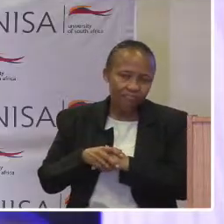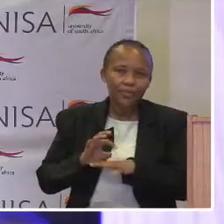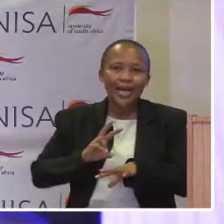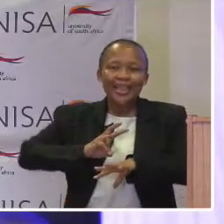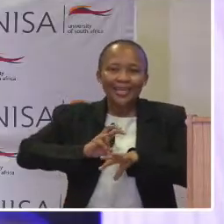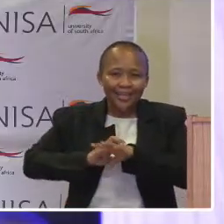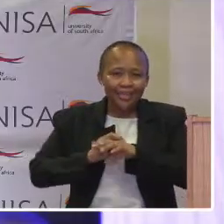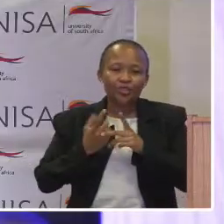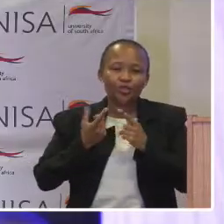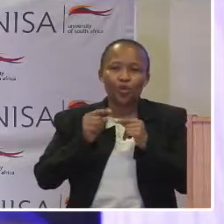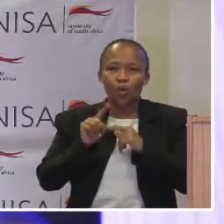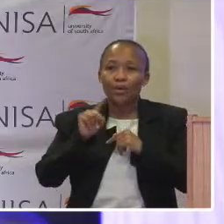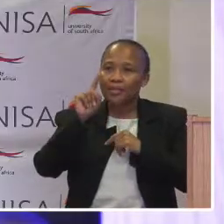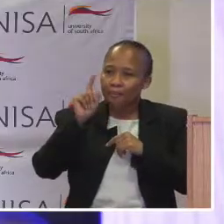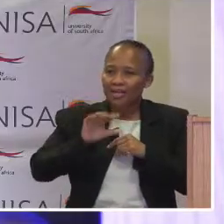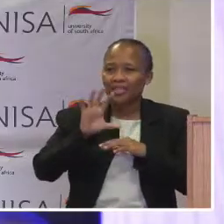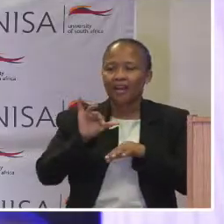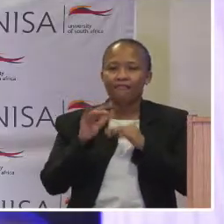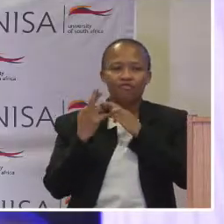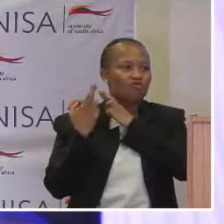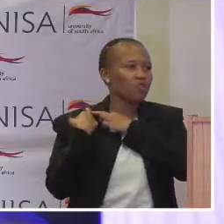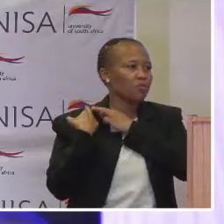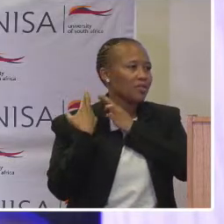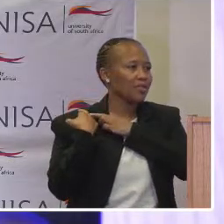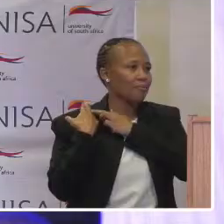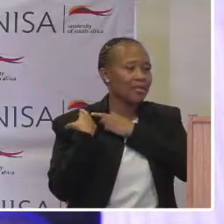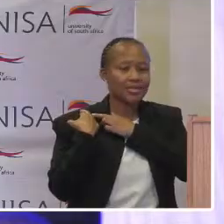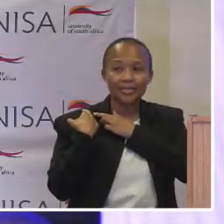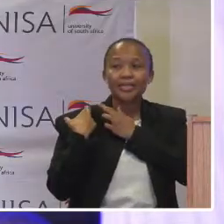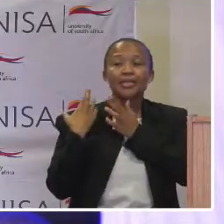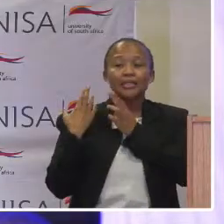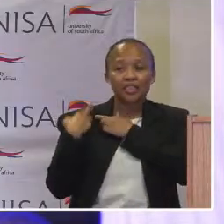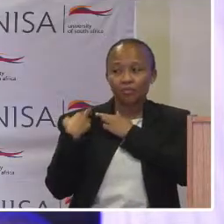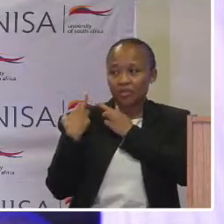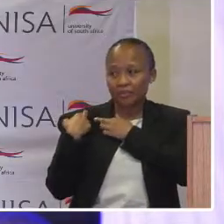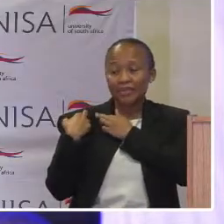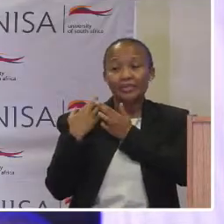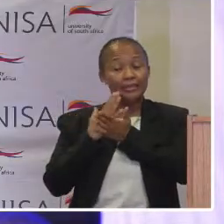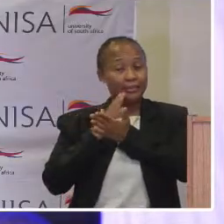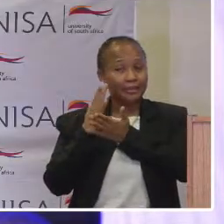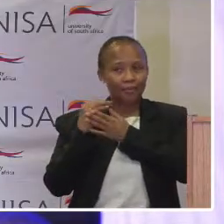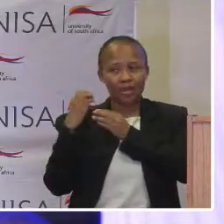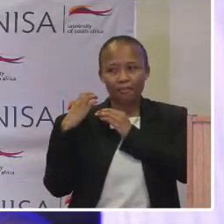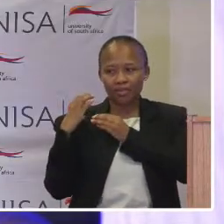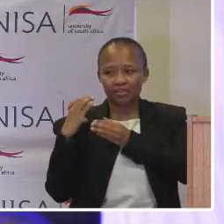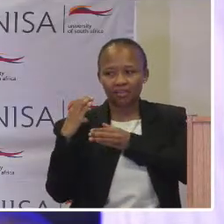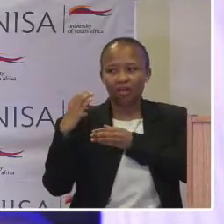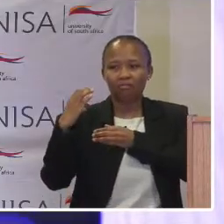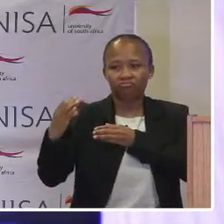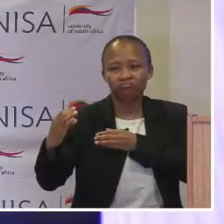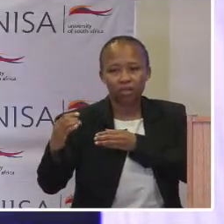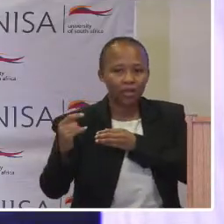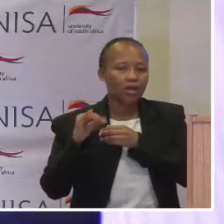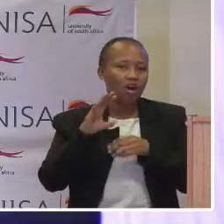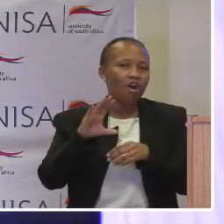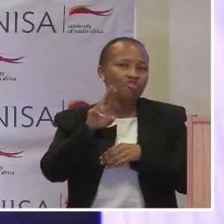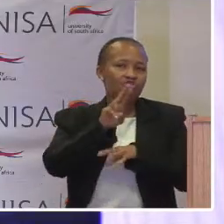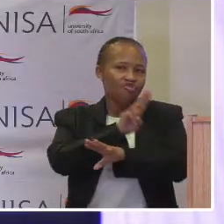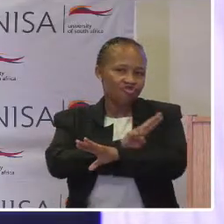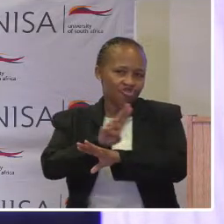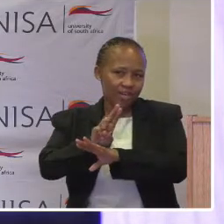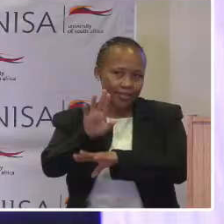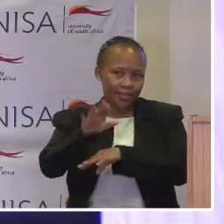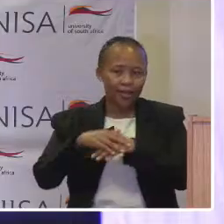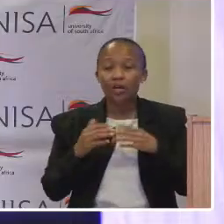their responsibility and hand over some of their responsibility to UNISA. I think this is where we will definitely